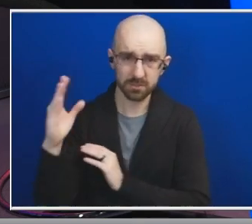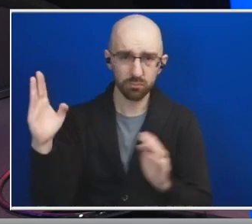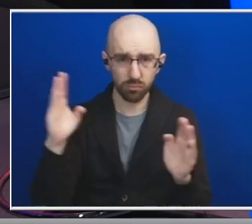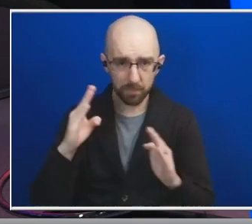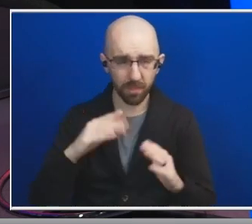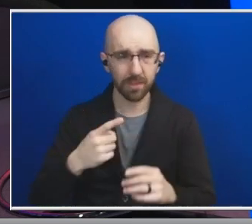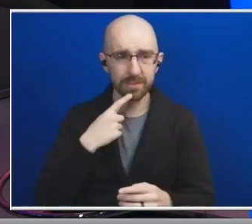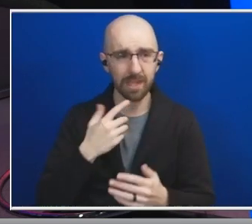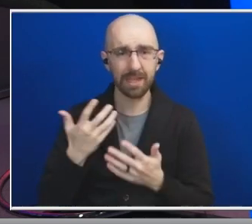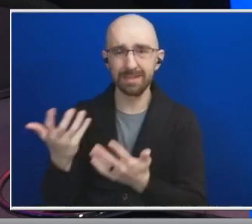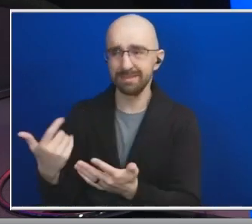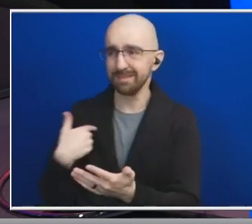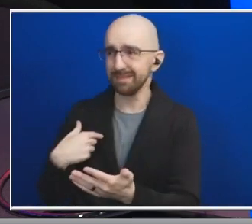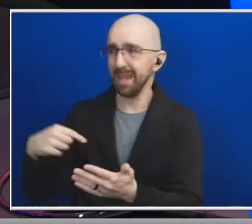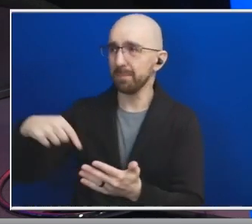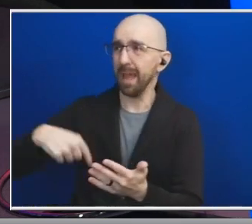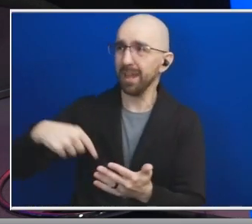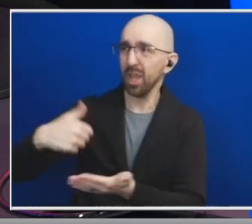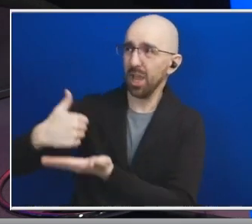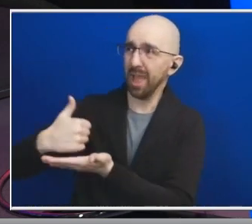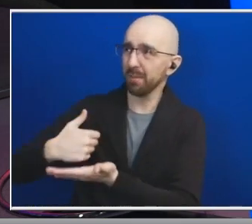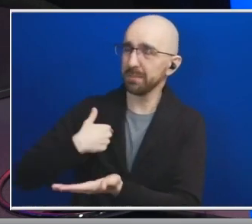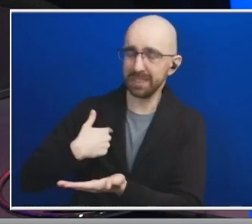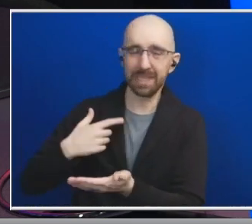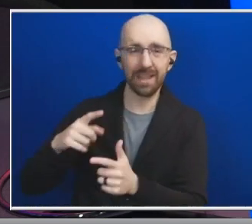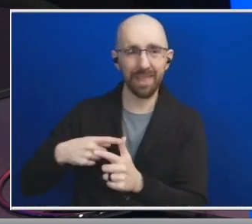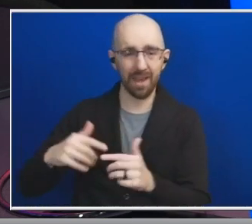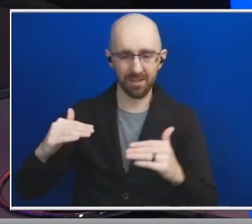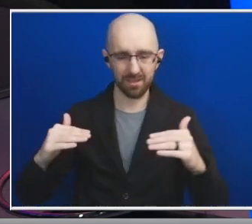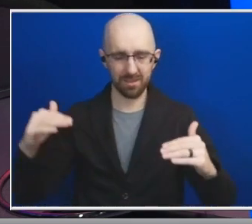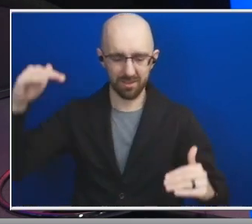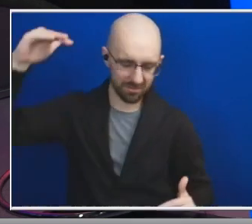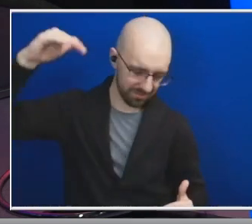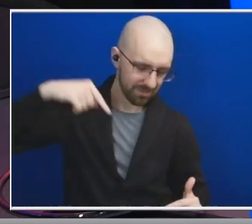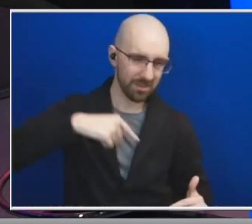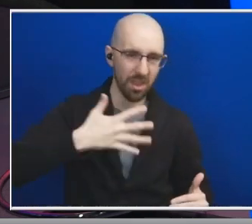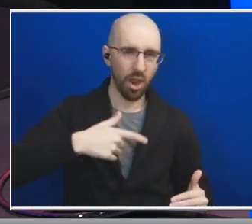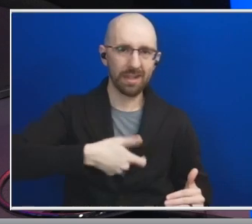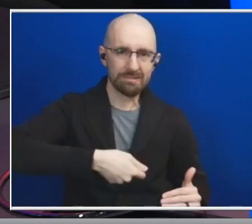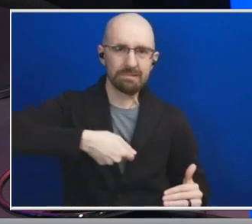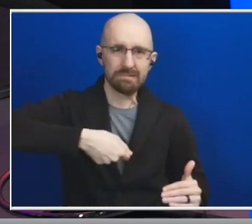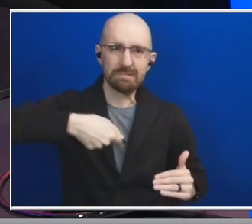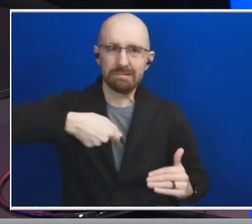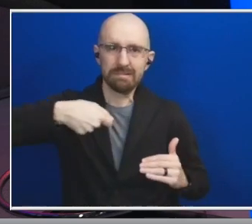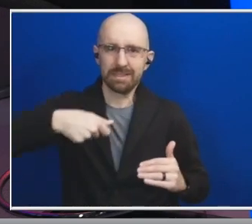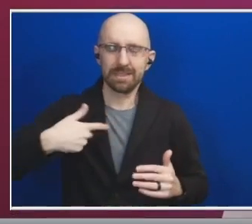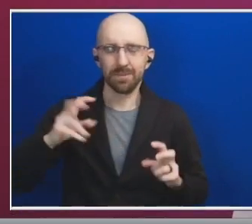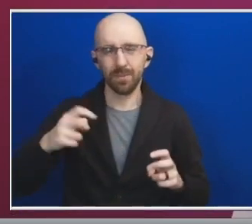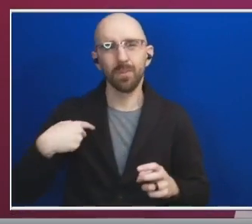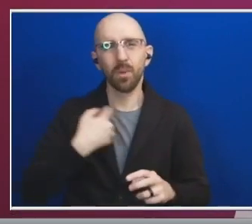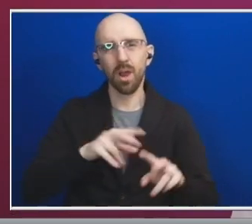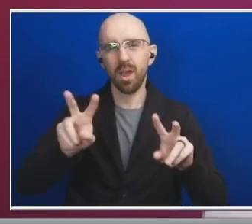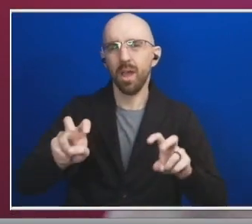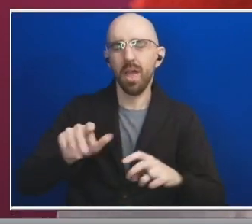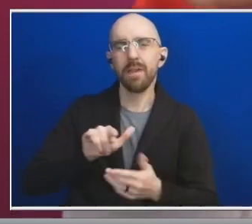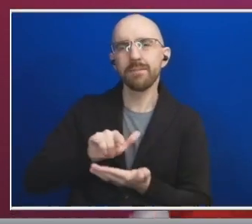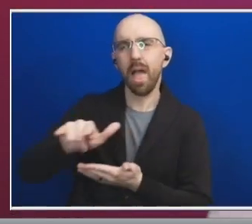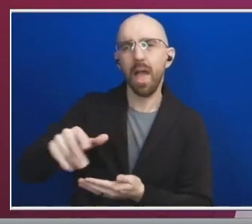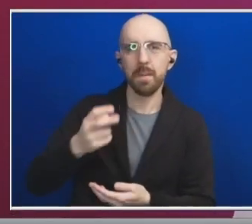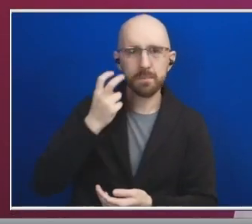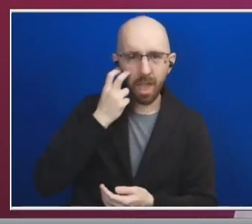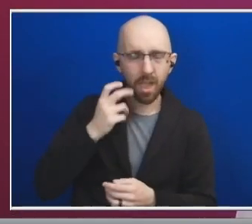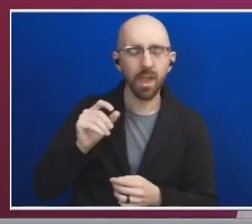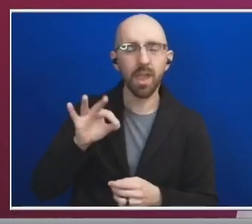down here." It's kind of. And then you're, the battle out again. We're flying a little bit blind, and when you have to go that deep to get them